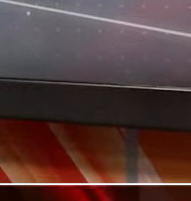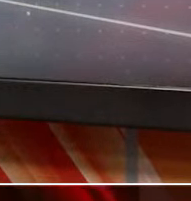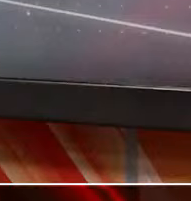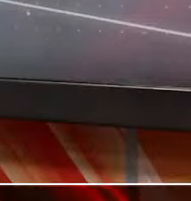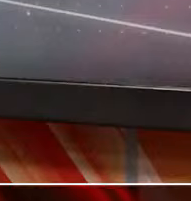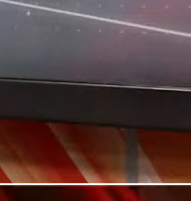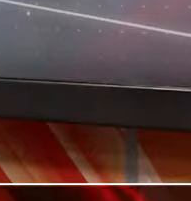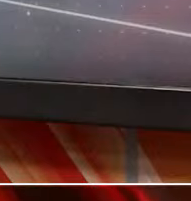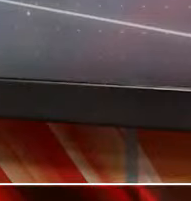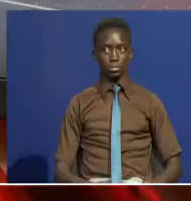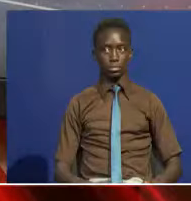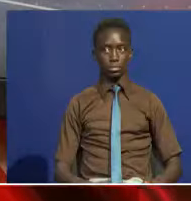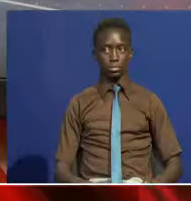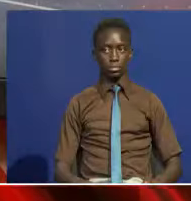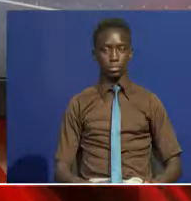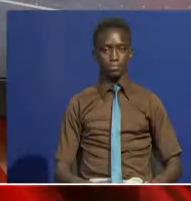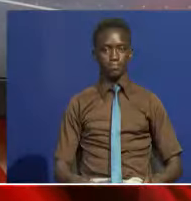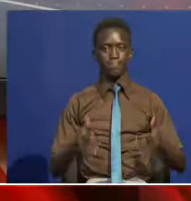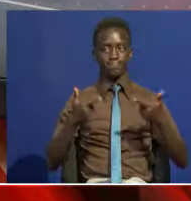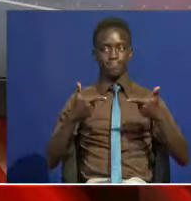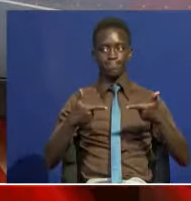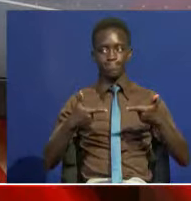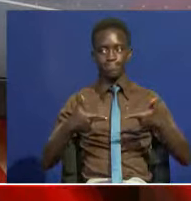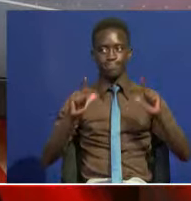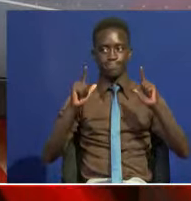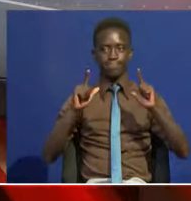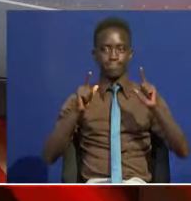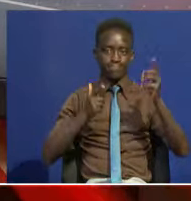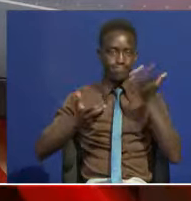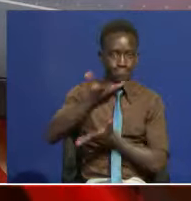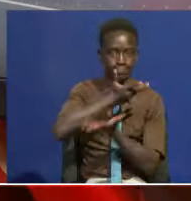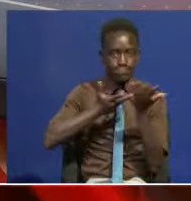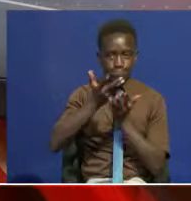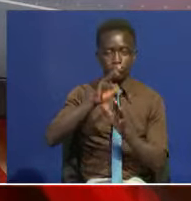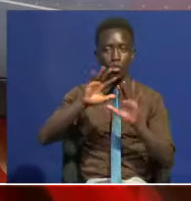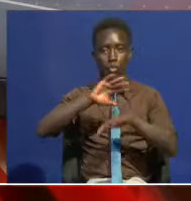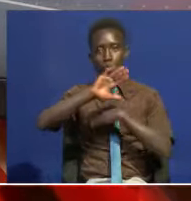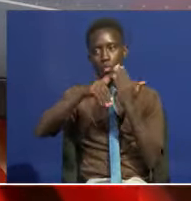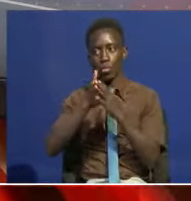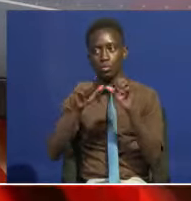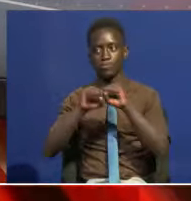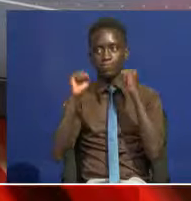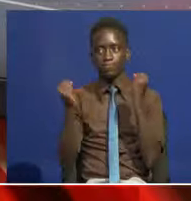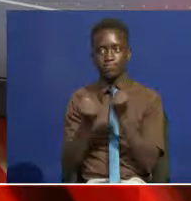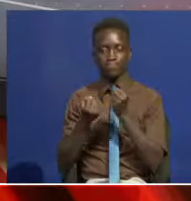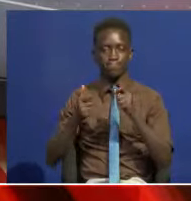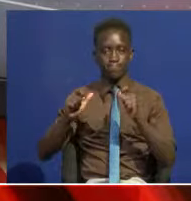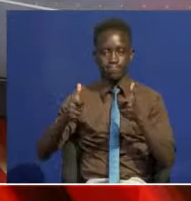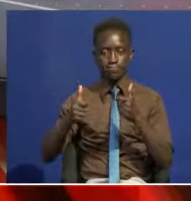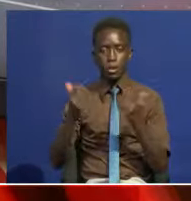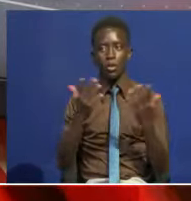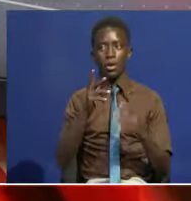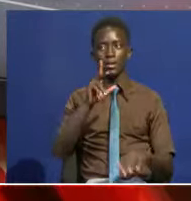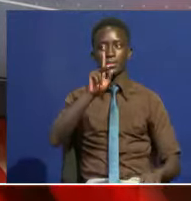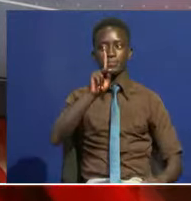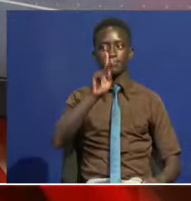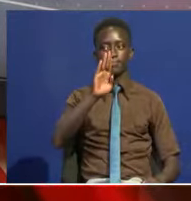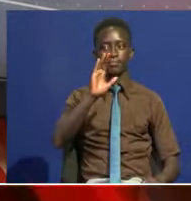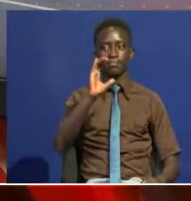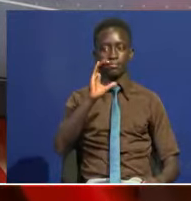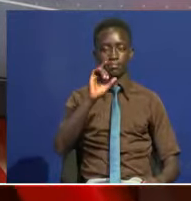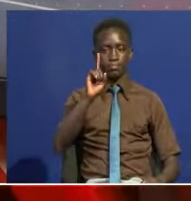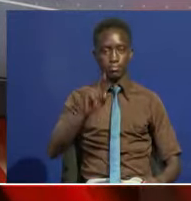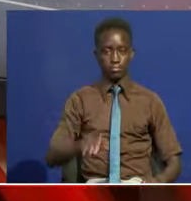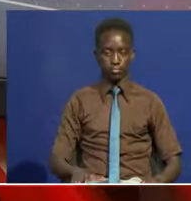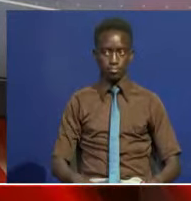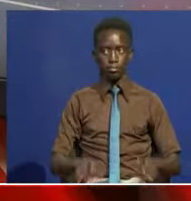for now, let's interact on all our social media platforms at KBC Channel 1. We kick off from the county of Kiambu.